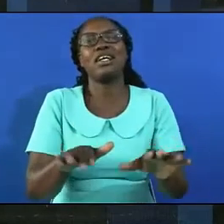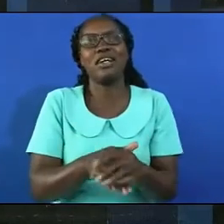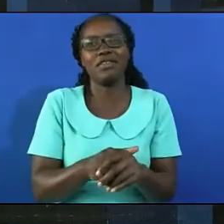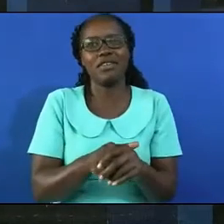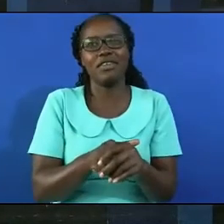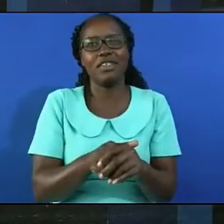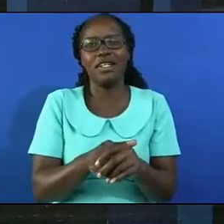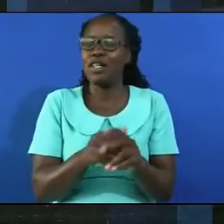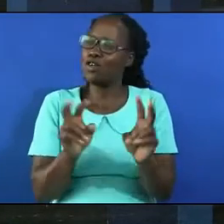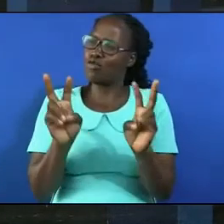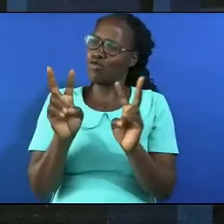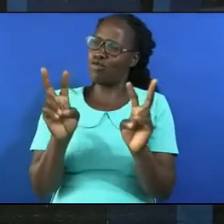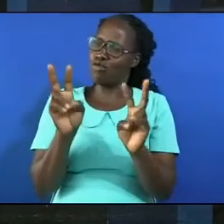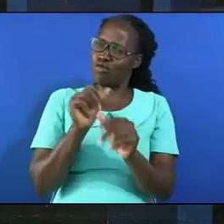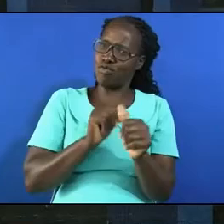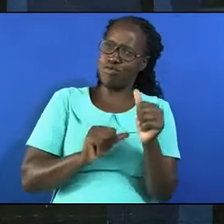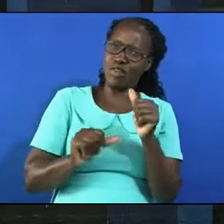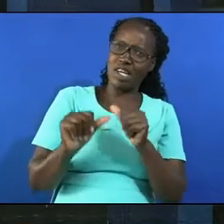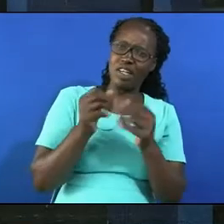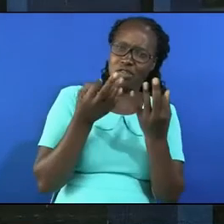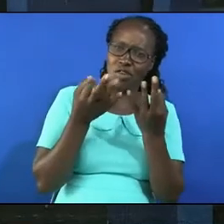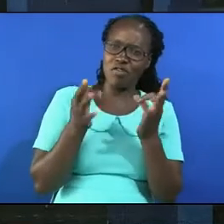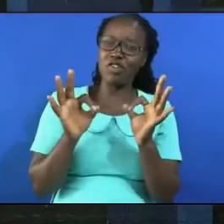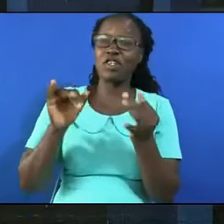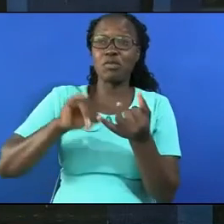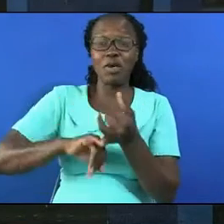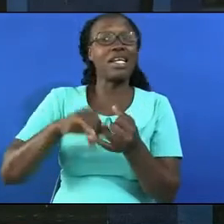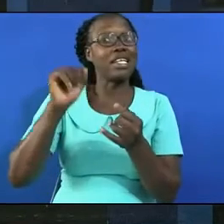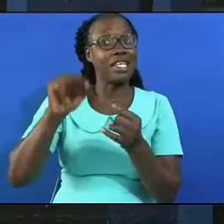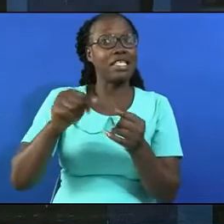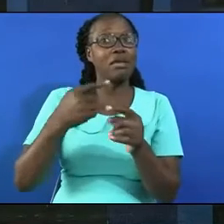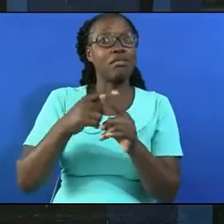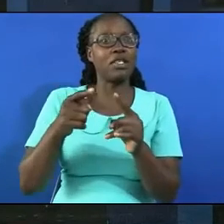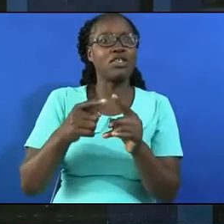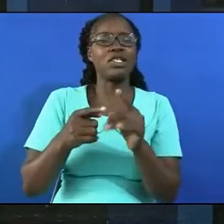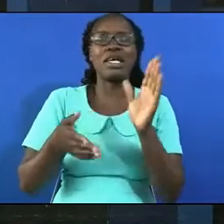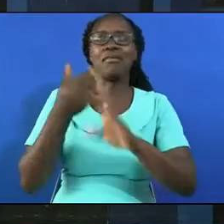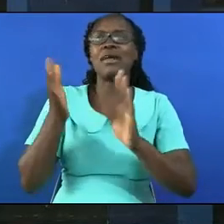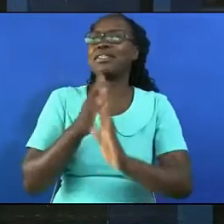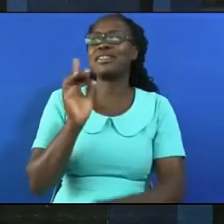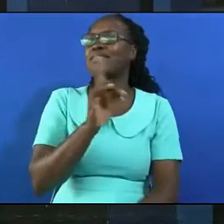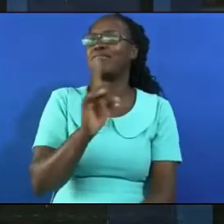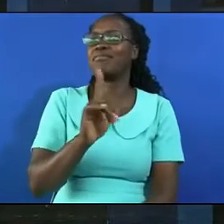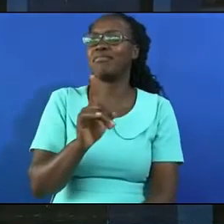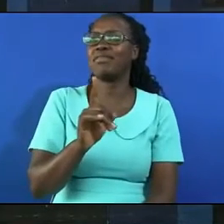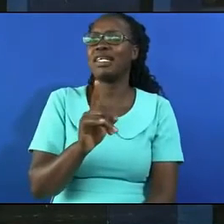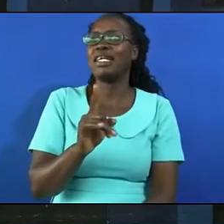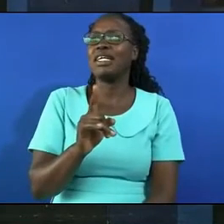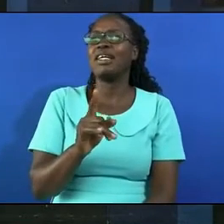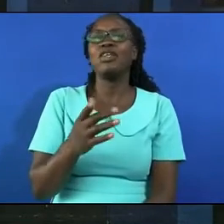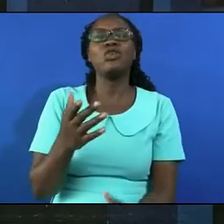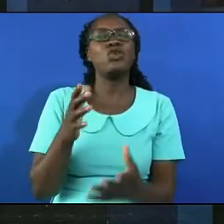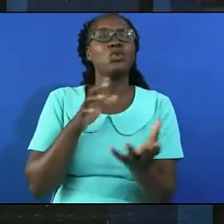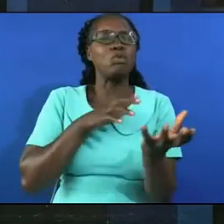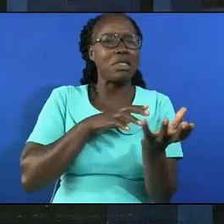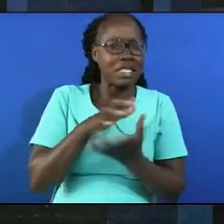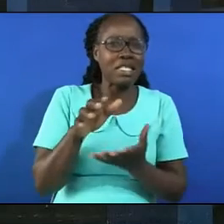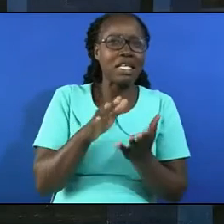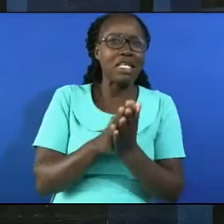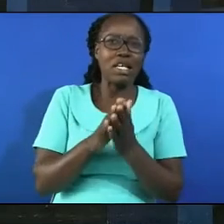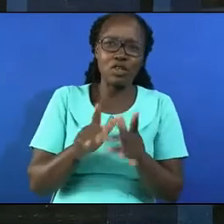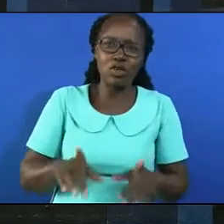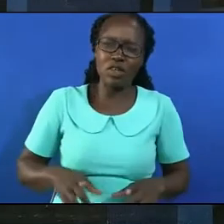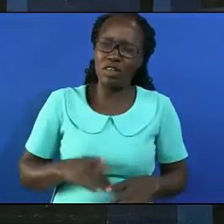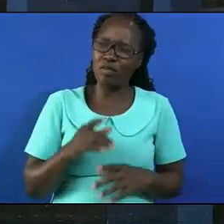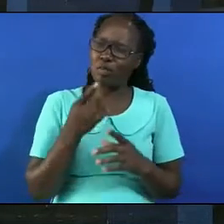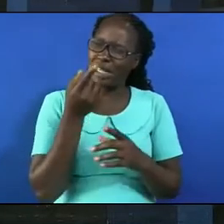Slow down. Look around. You are free to remarry, but it is not an emergency. You messed up and you have just survived